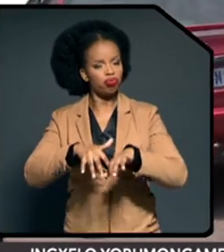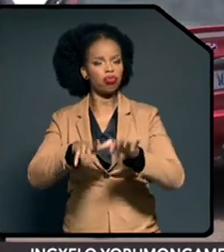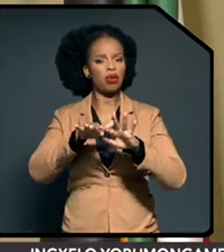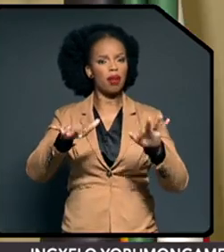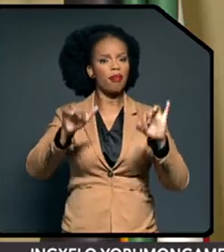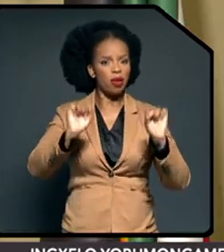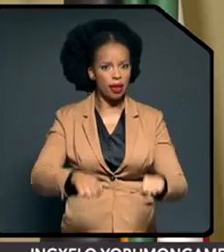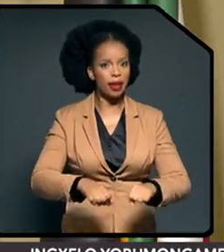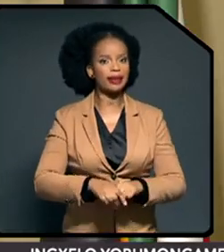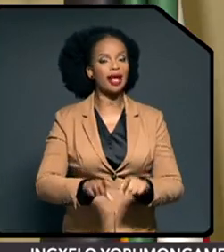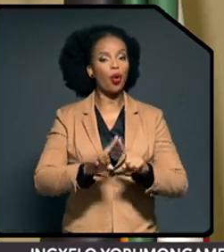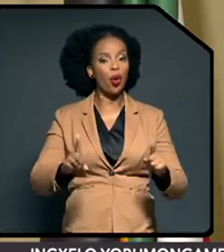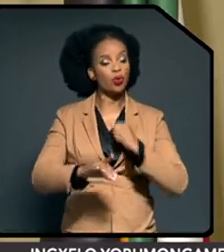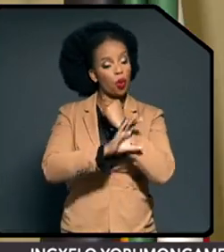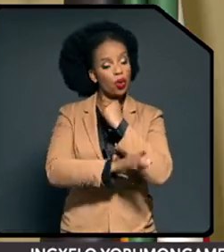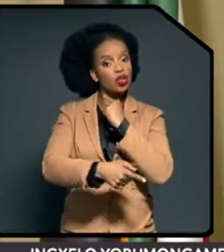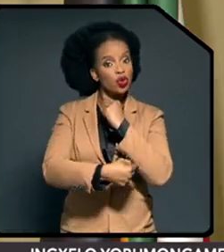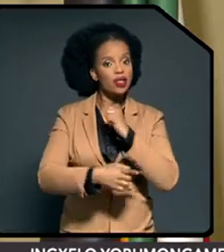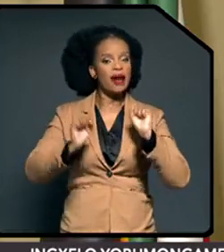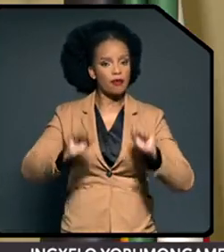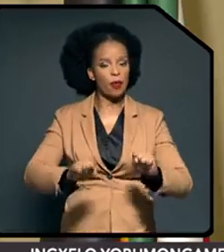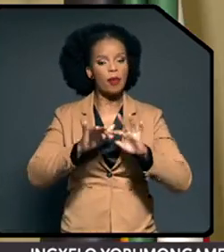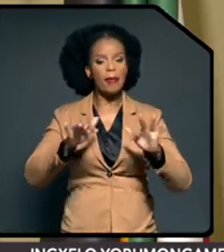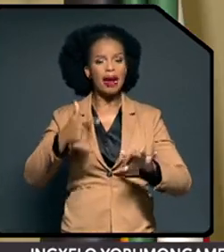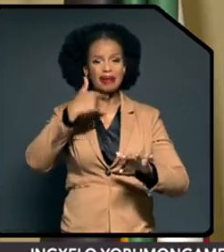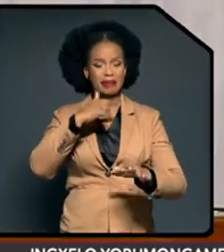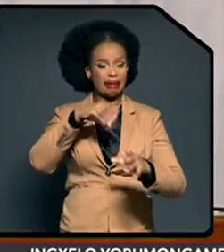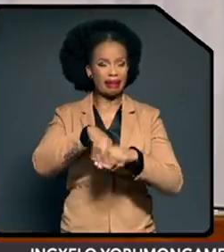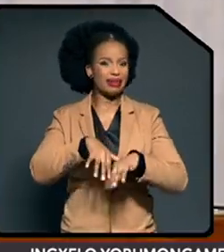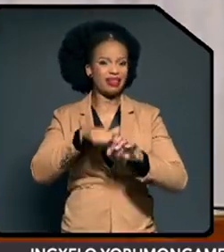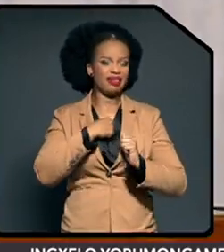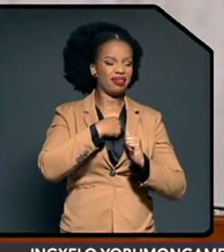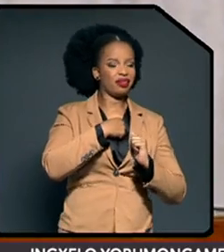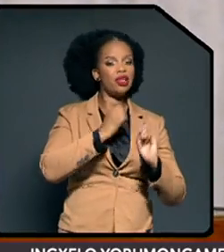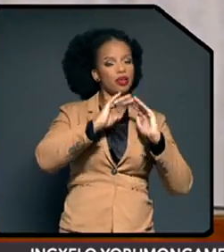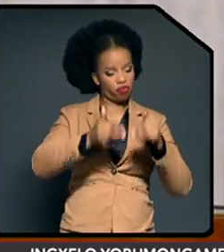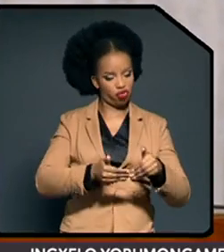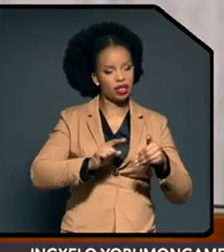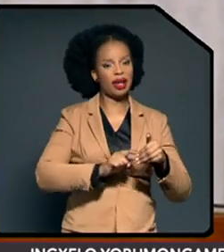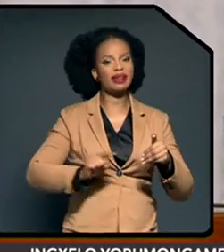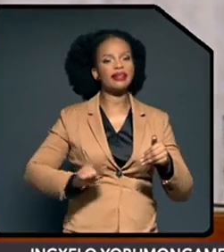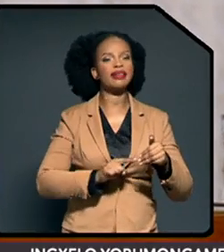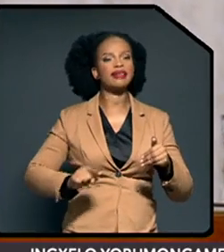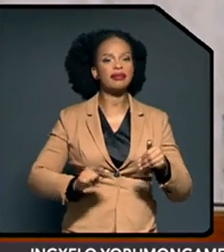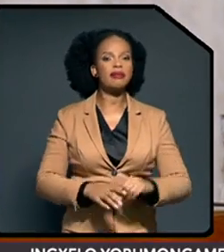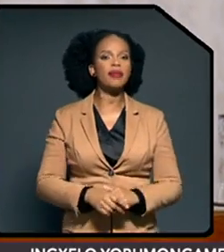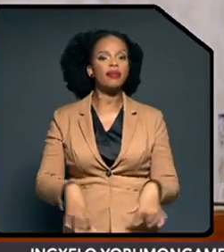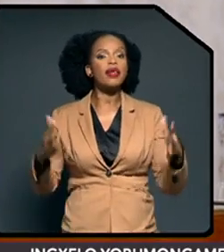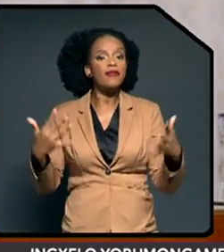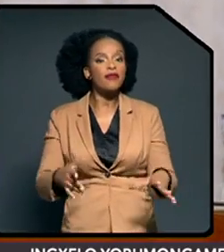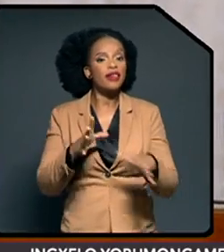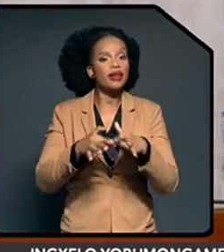ilungelo lalabo abangafisi ukuba ingxenye yokubhikisha. Ukwenika Ingxelo nangomsebenzi